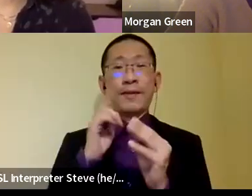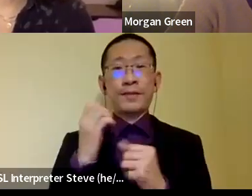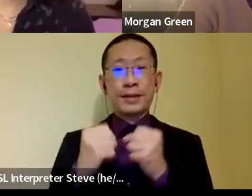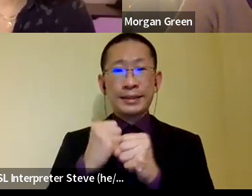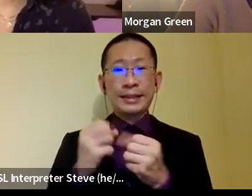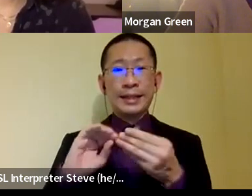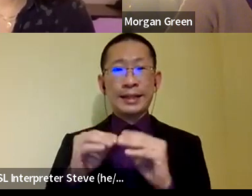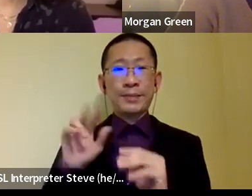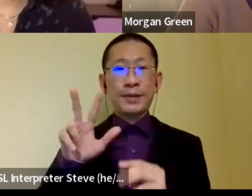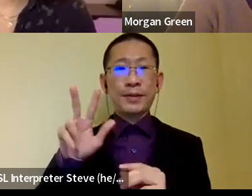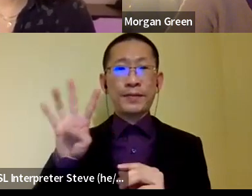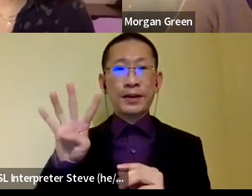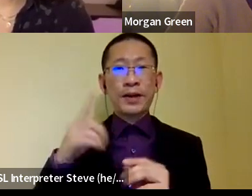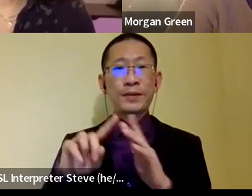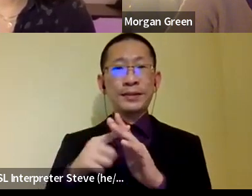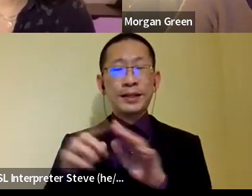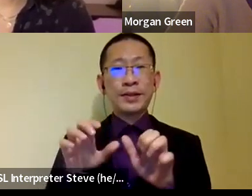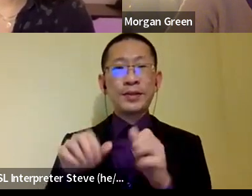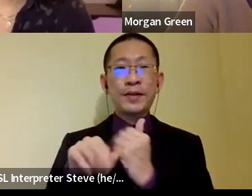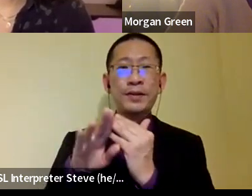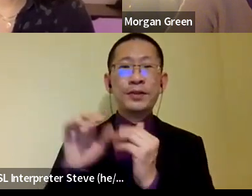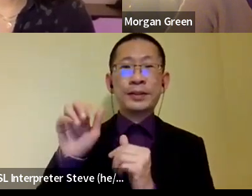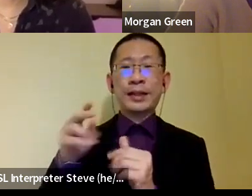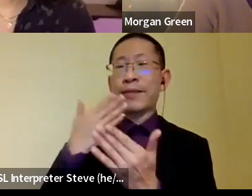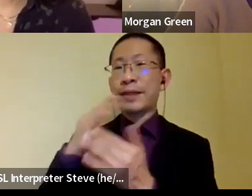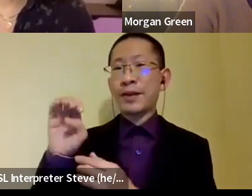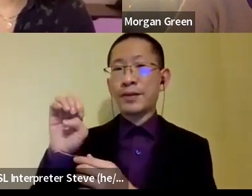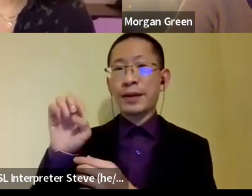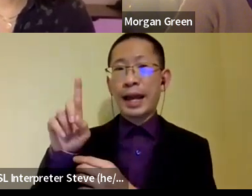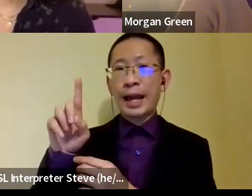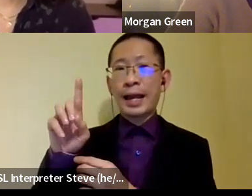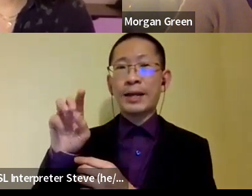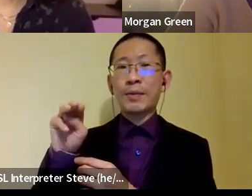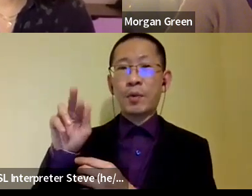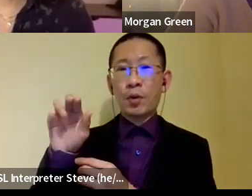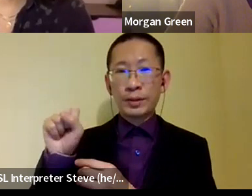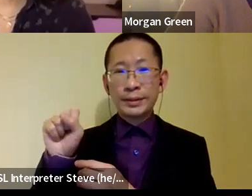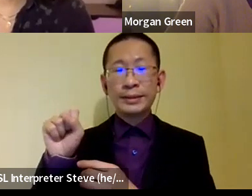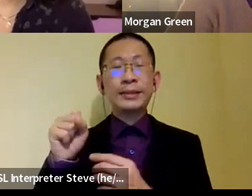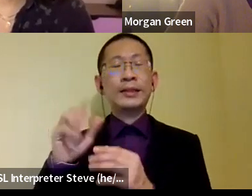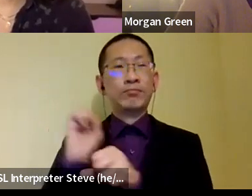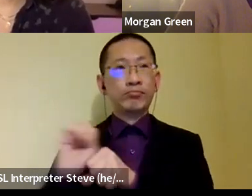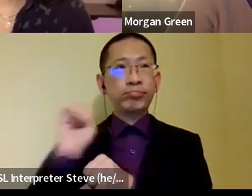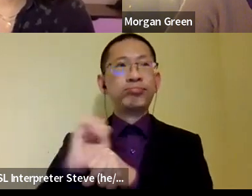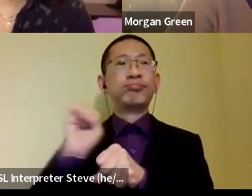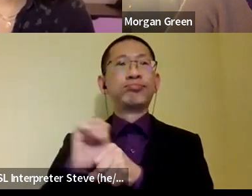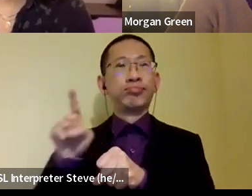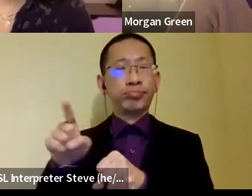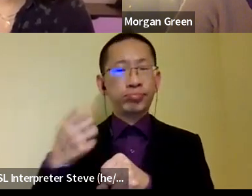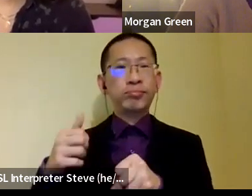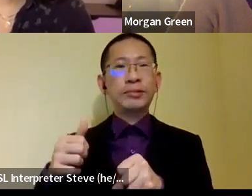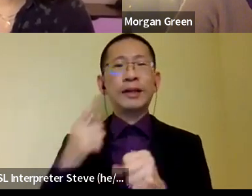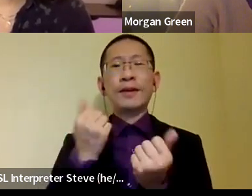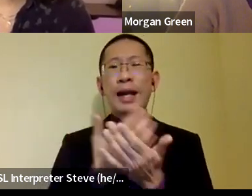number 34 since we've started doing virtual salons. And the ability to do that is due to all the hard work on behalf